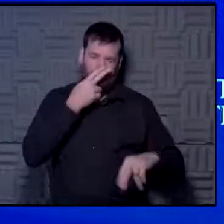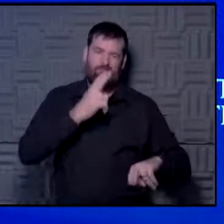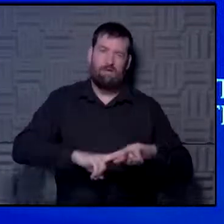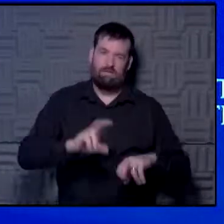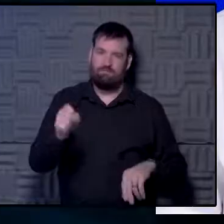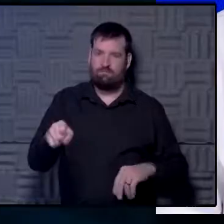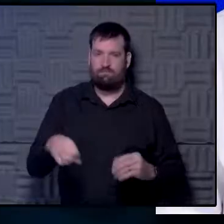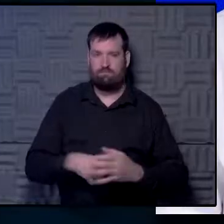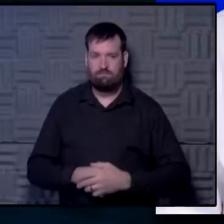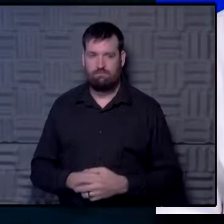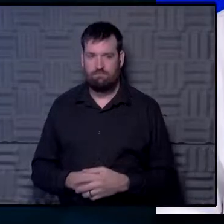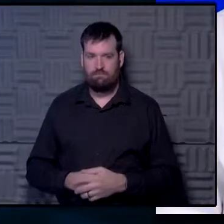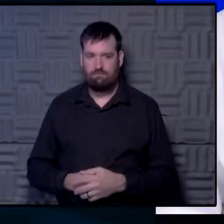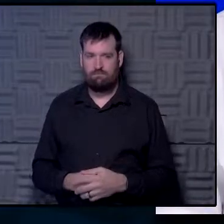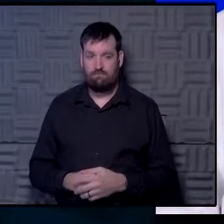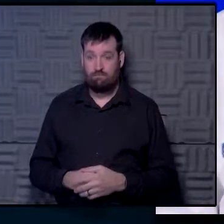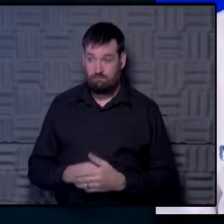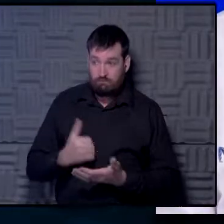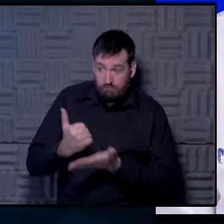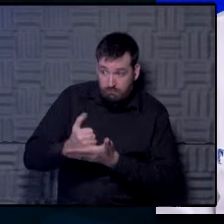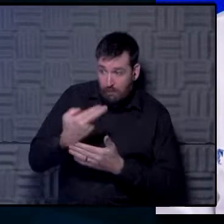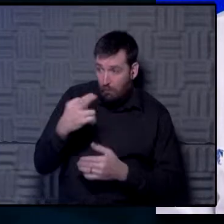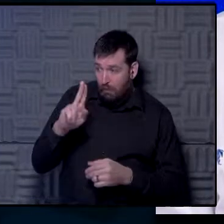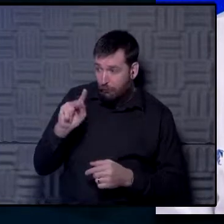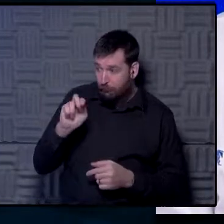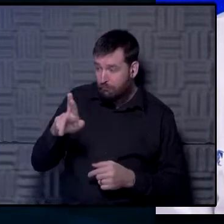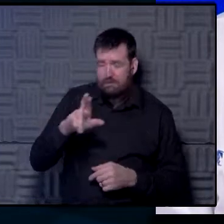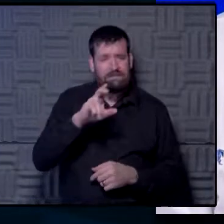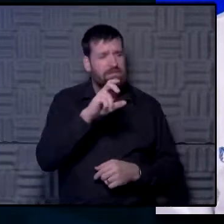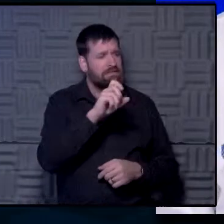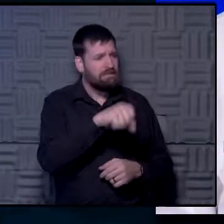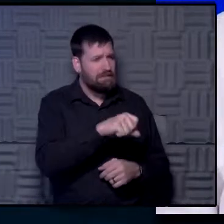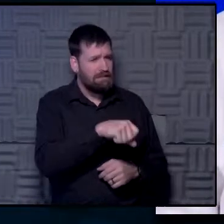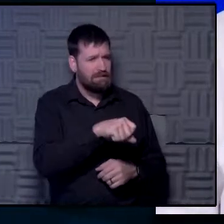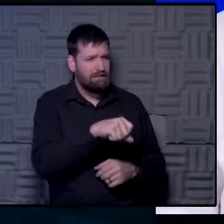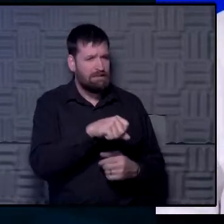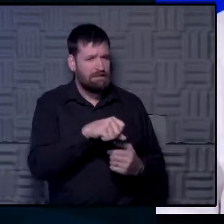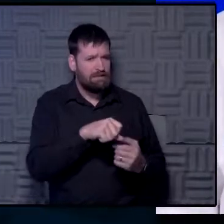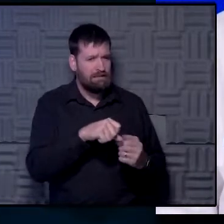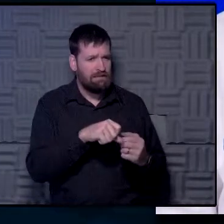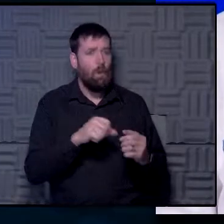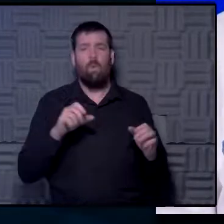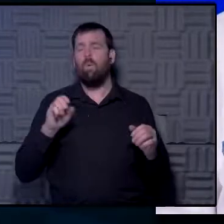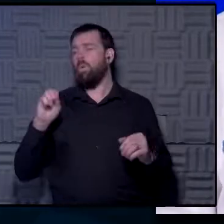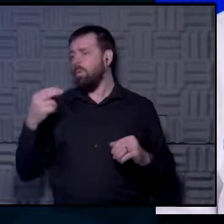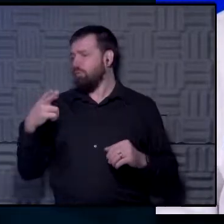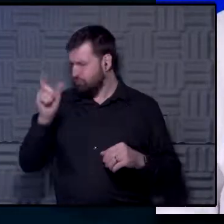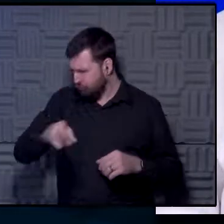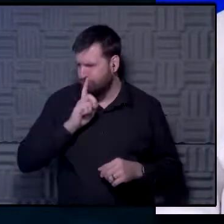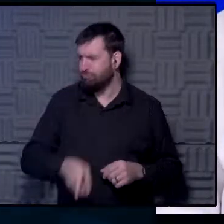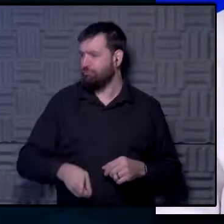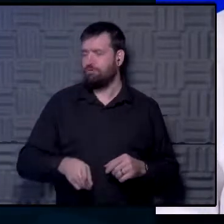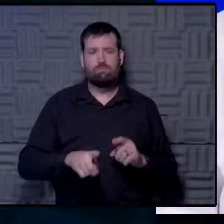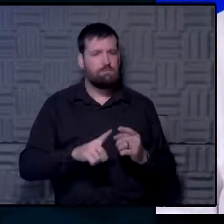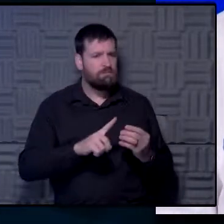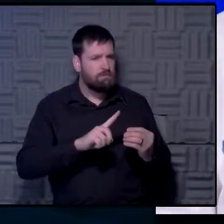So, did that help, Hunter? Yeah, but oh, sure. But what